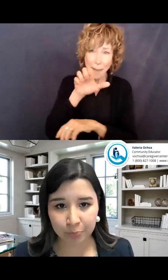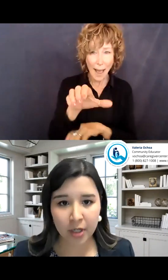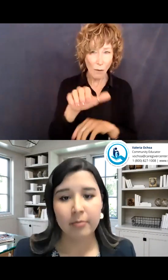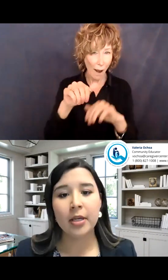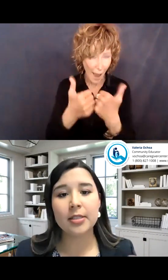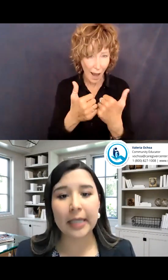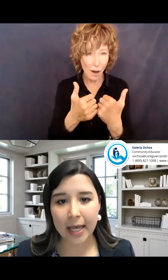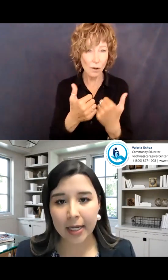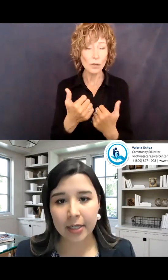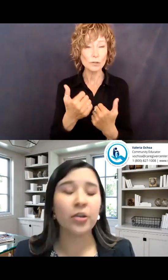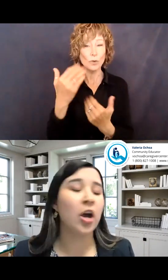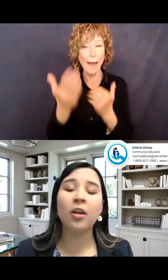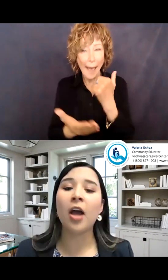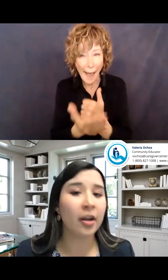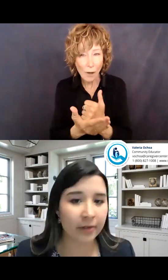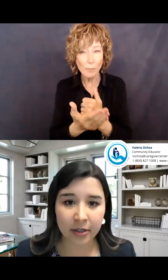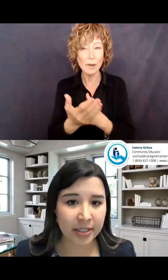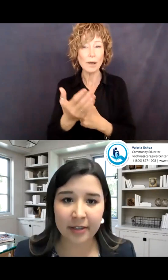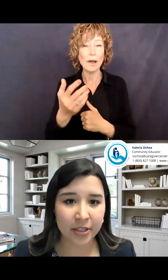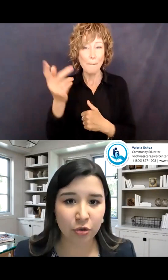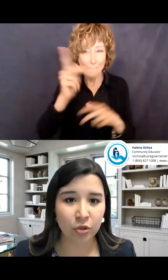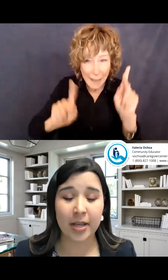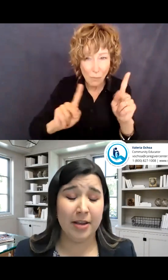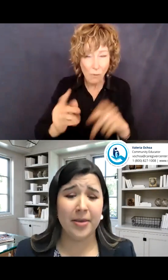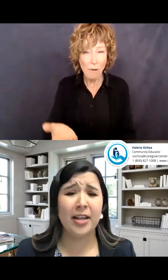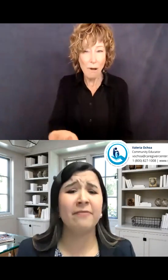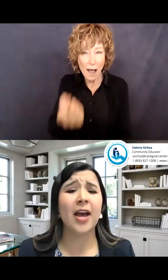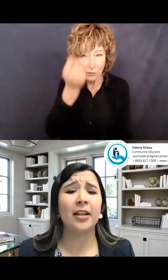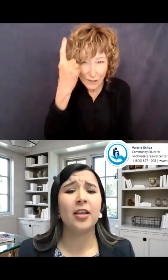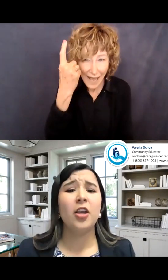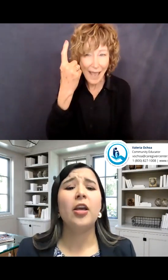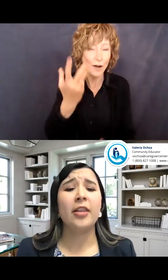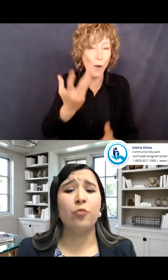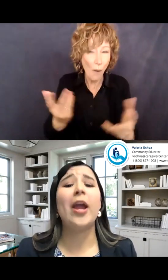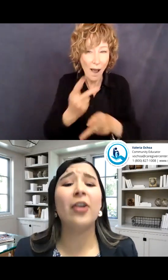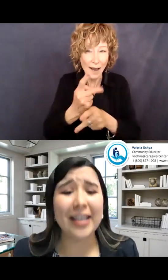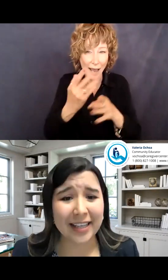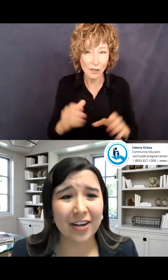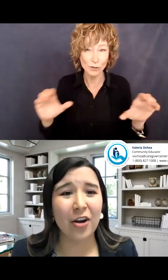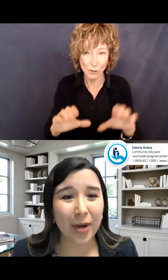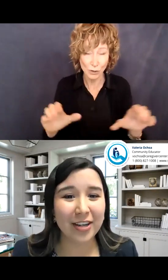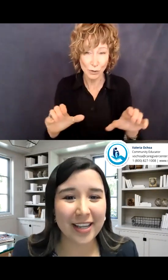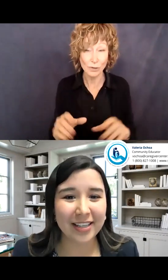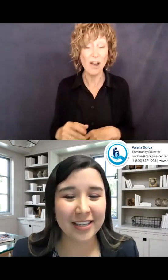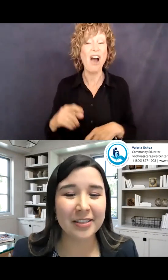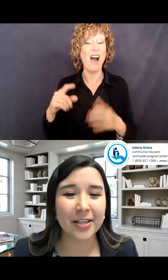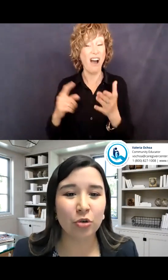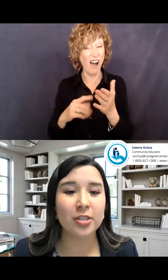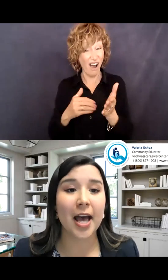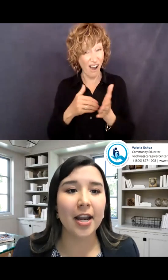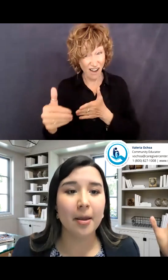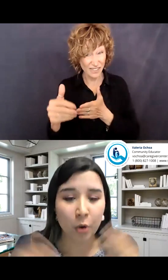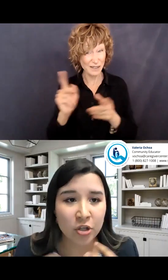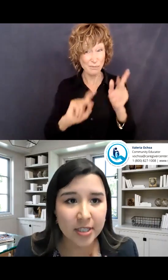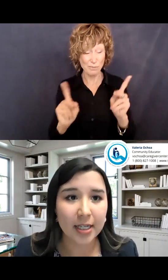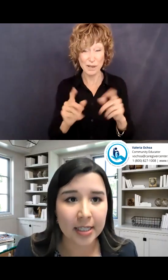do. Because again, not a lot of individuals, in fact, there are rarely any individuals